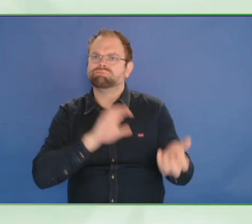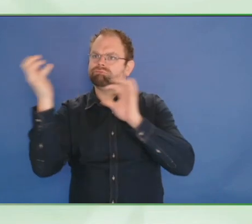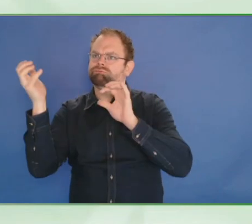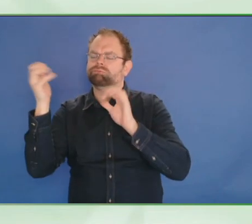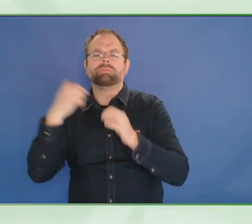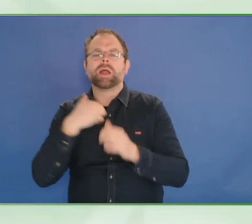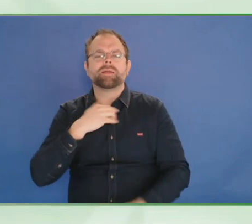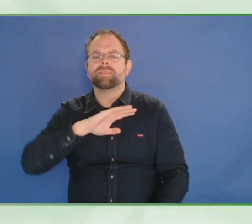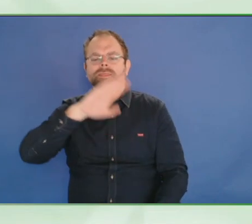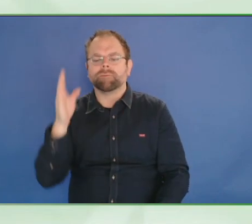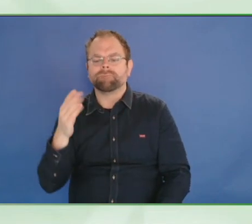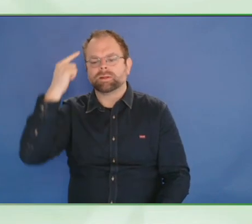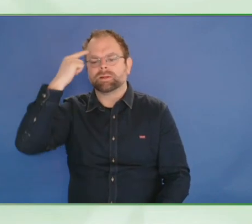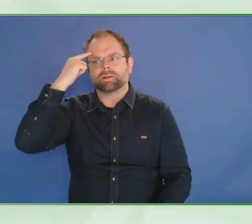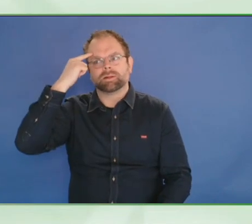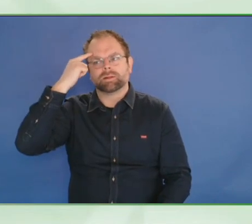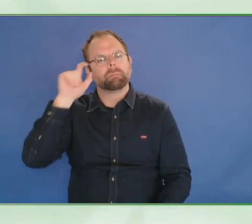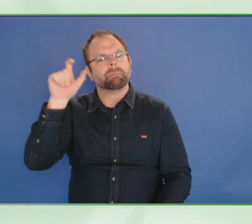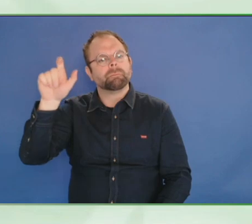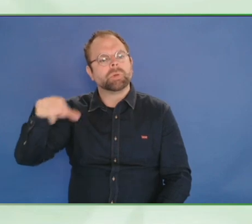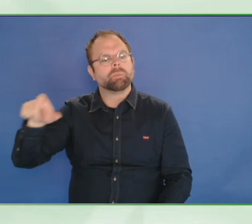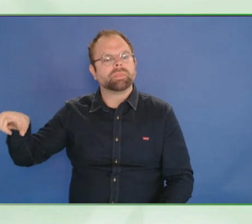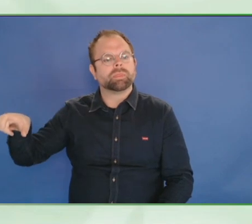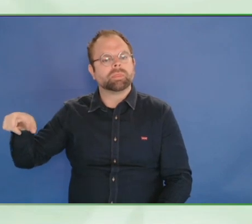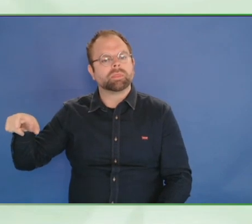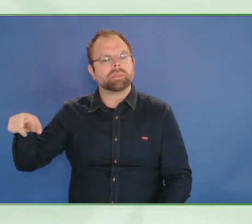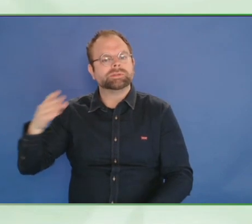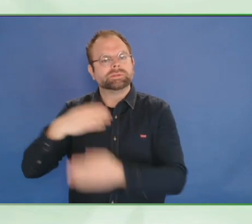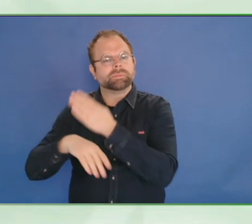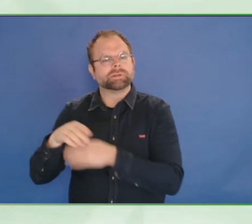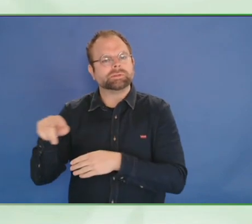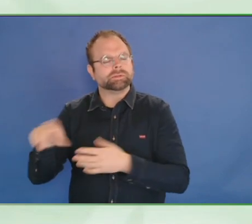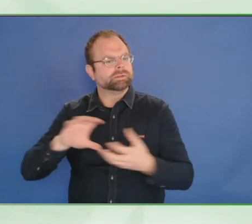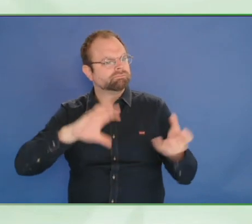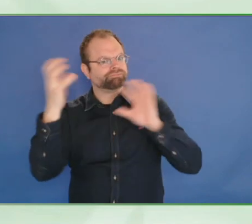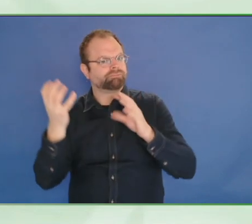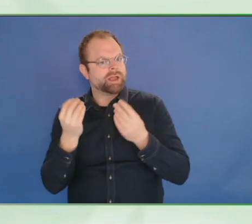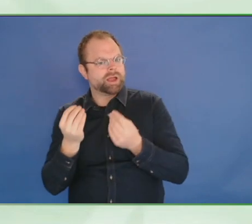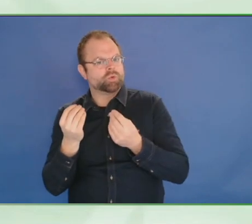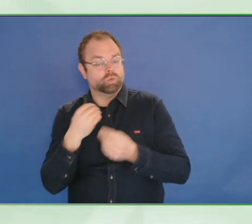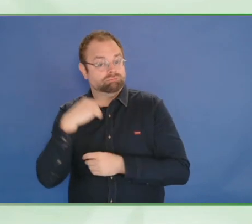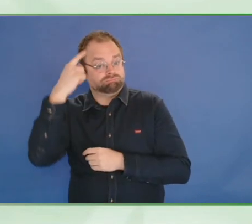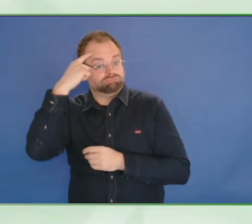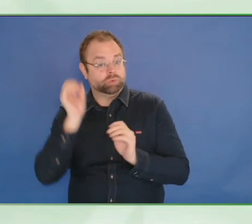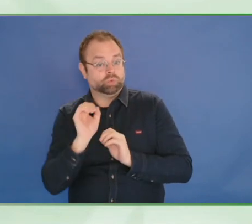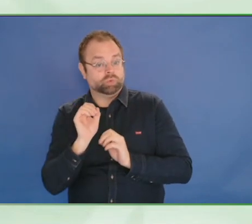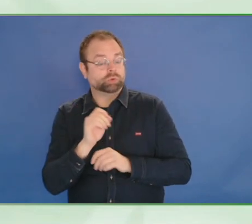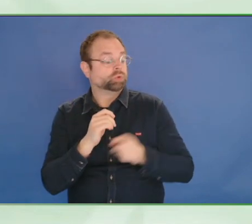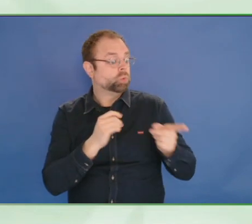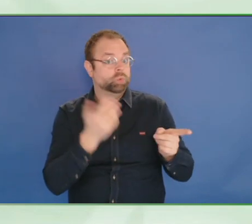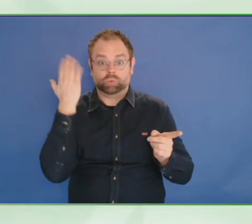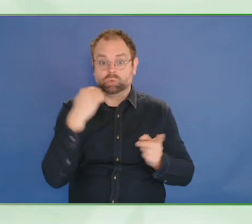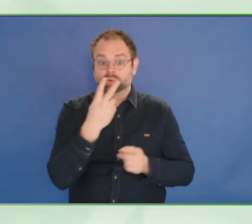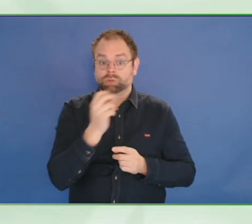build some understanding about what we needed to do. And what I took away from